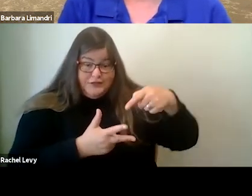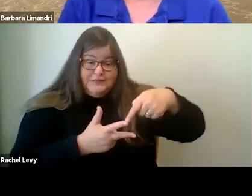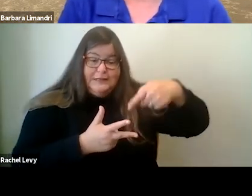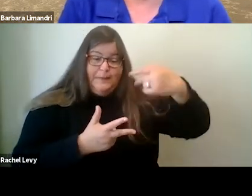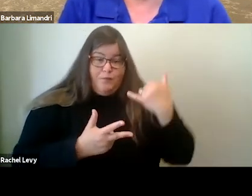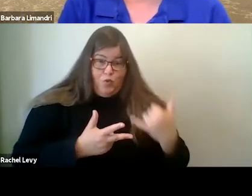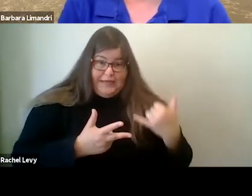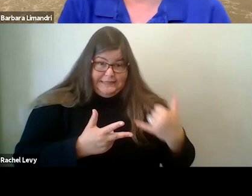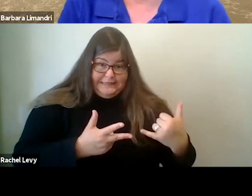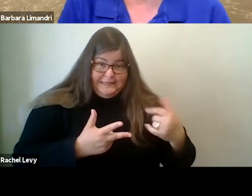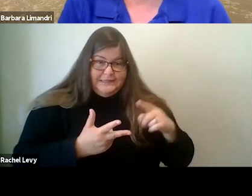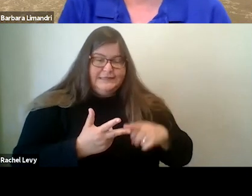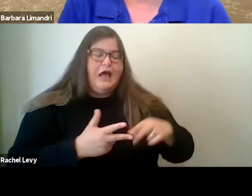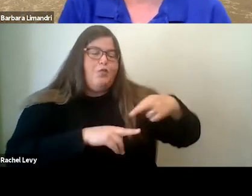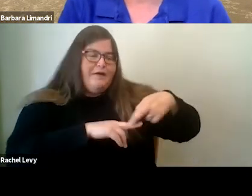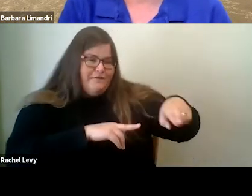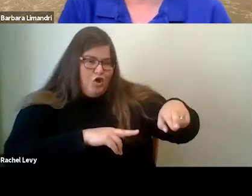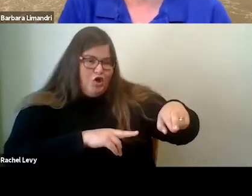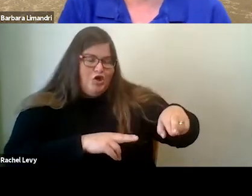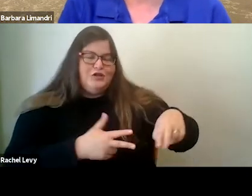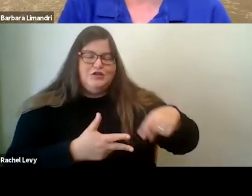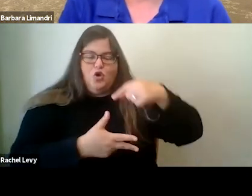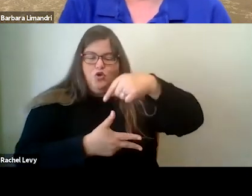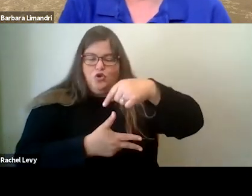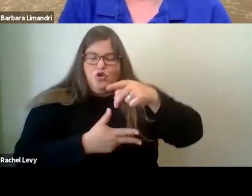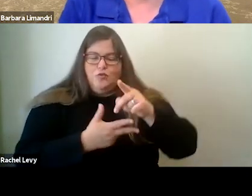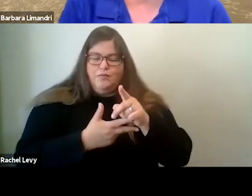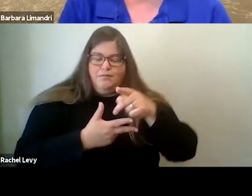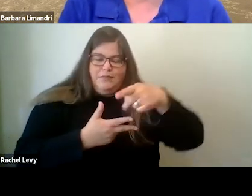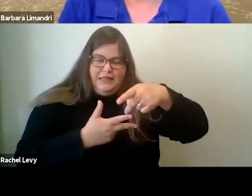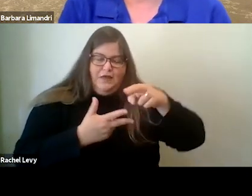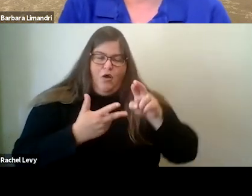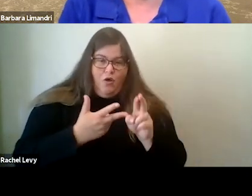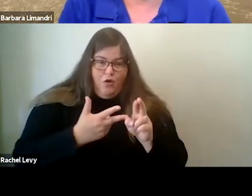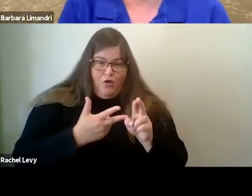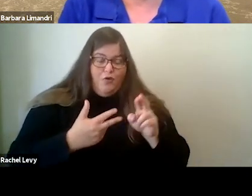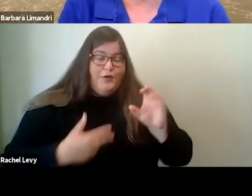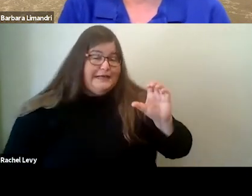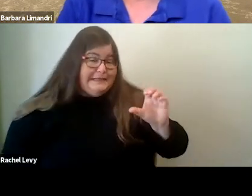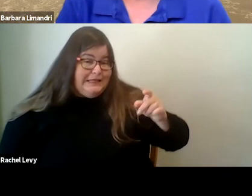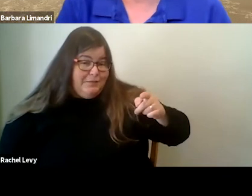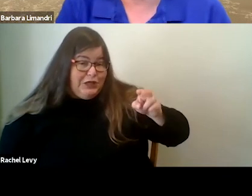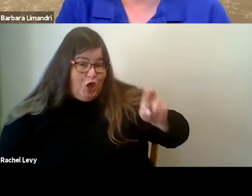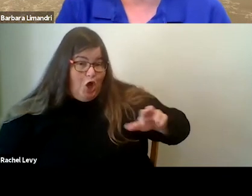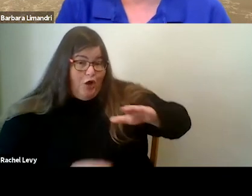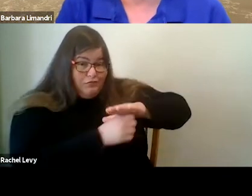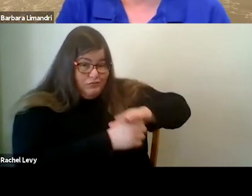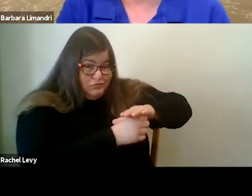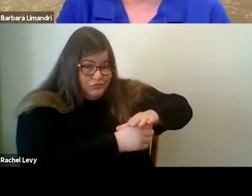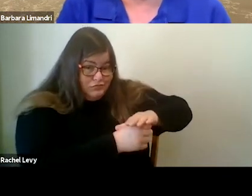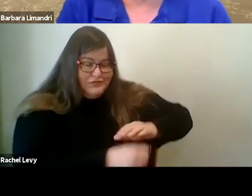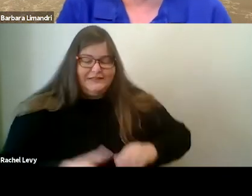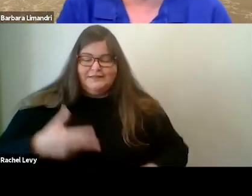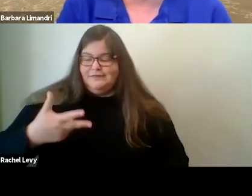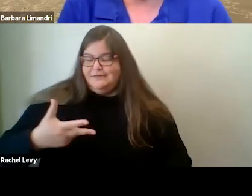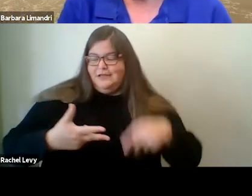CPR, those are our basic skills for every person in the United States and our neighbors, Canada